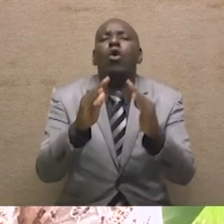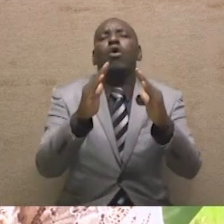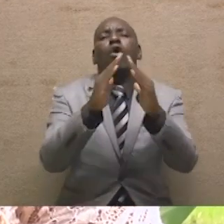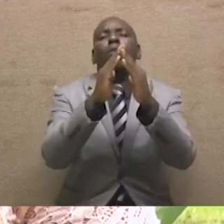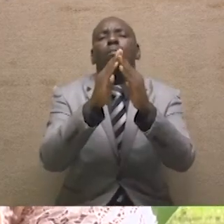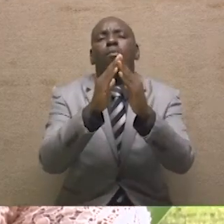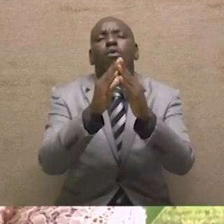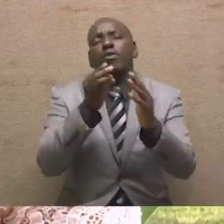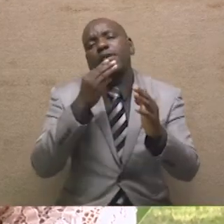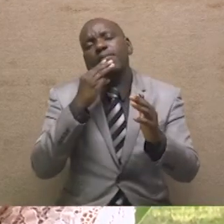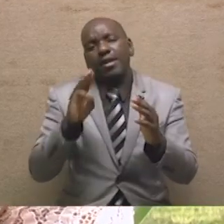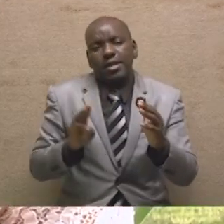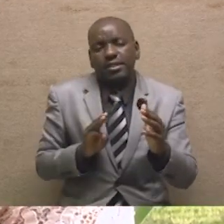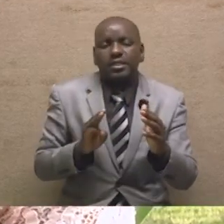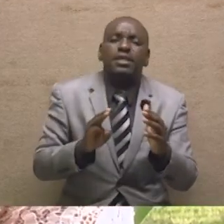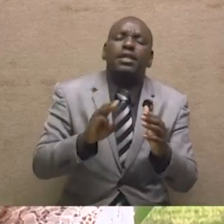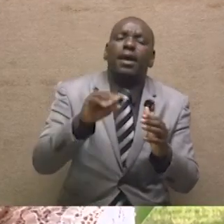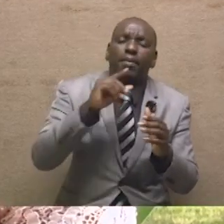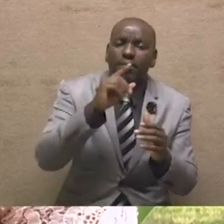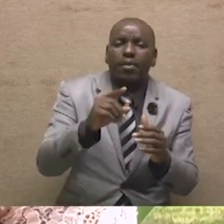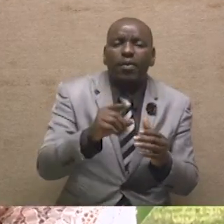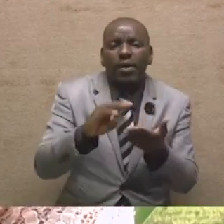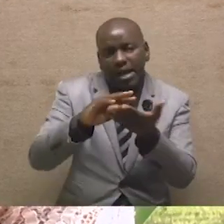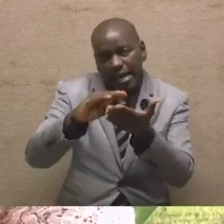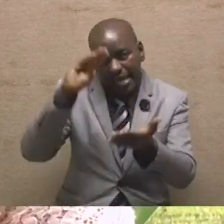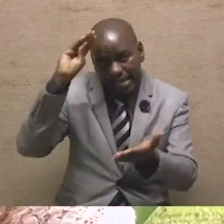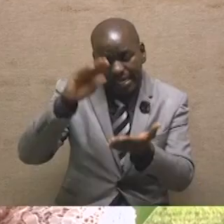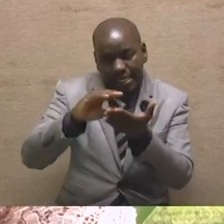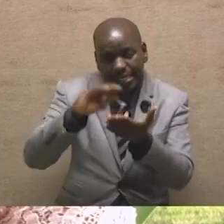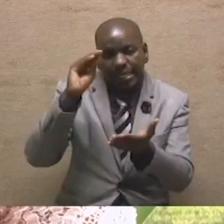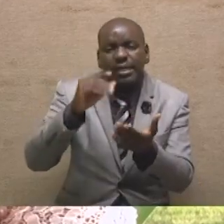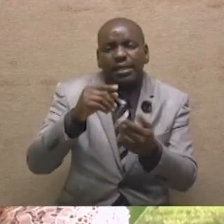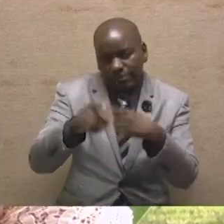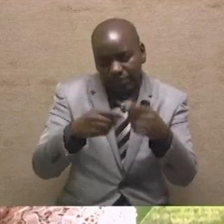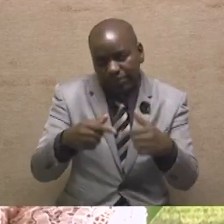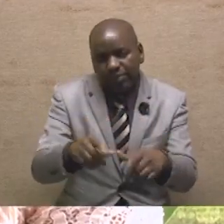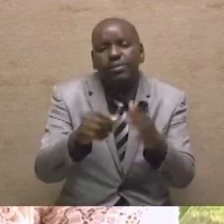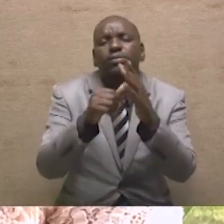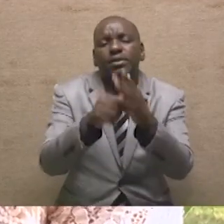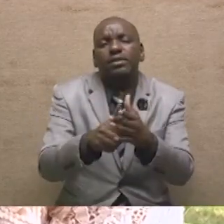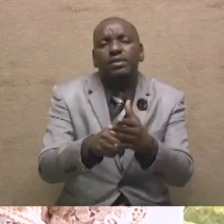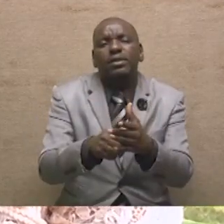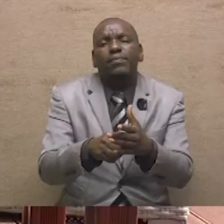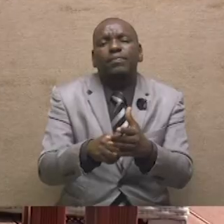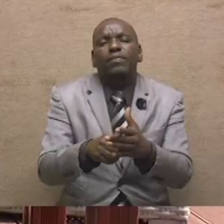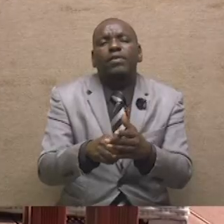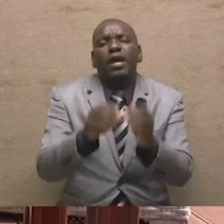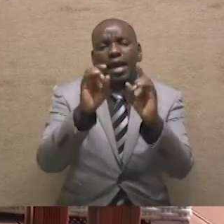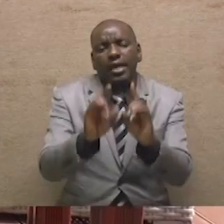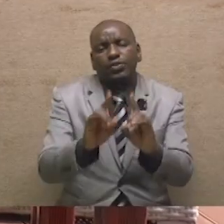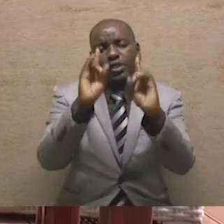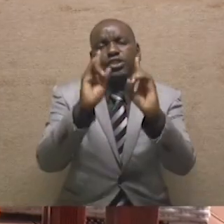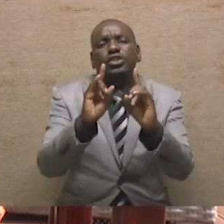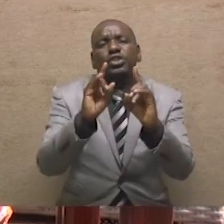learning within the home with the parent, with the father, with the mother. So learning in the school environment goes beyond that. Let's go